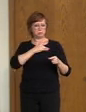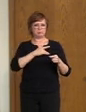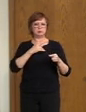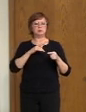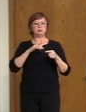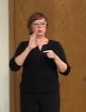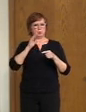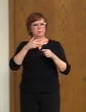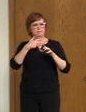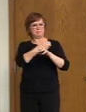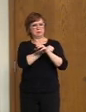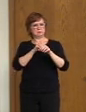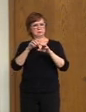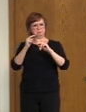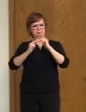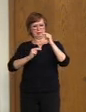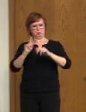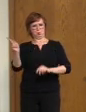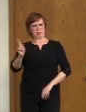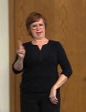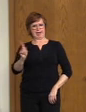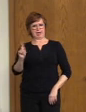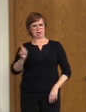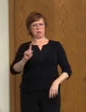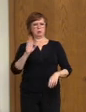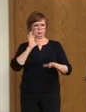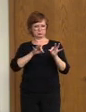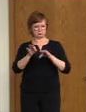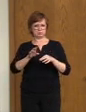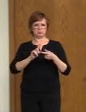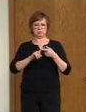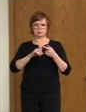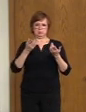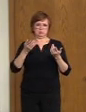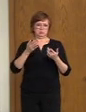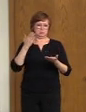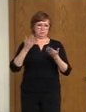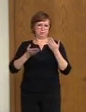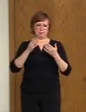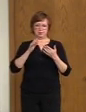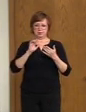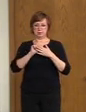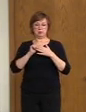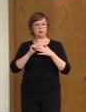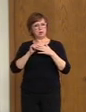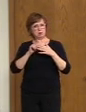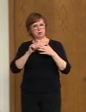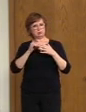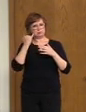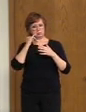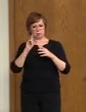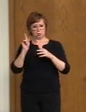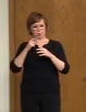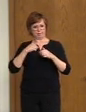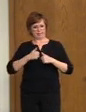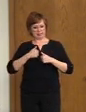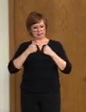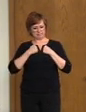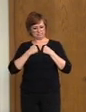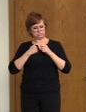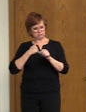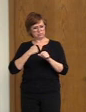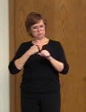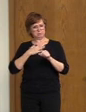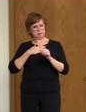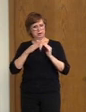of what we mean by vaccination sites, depending on the vaccine flow, the goal is for all residents in Saskatchewan to receive the vaccine where they